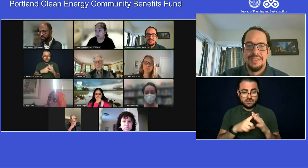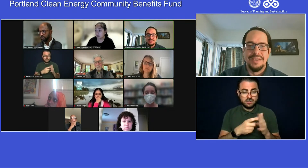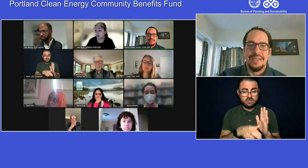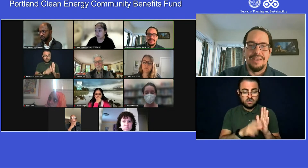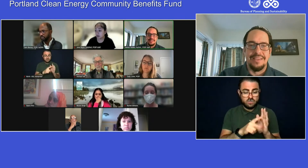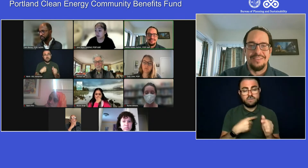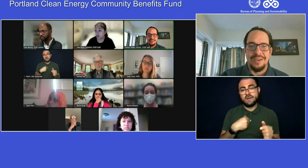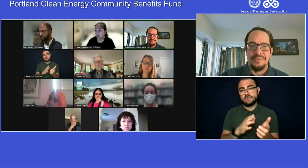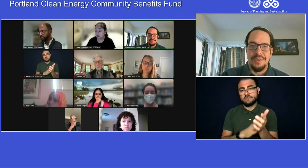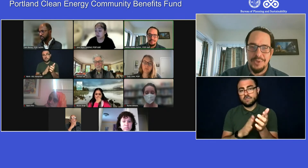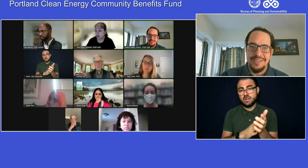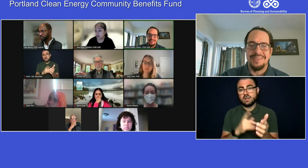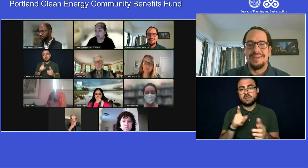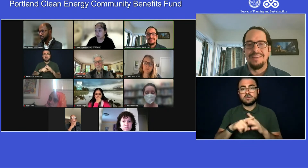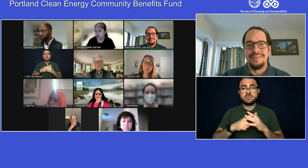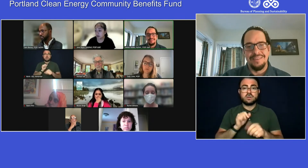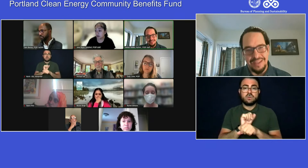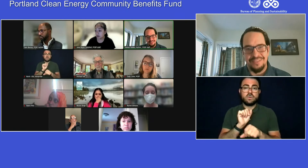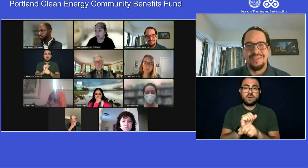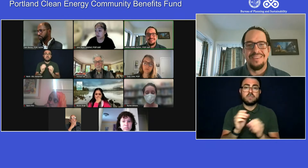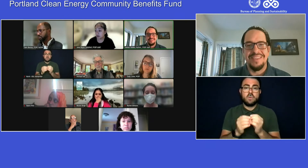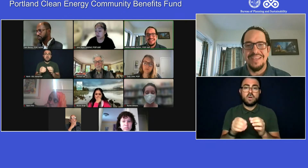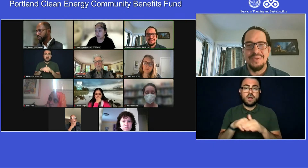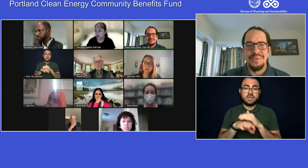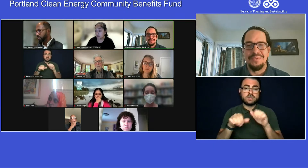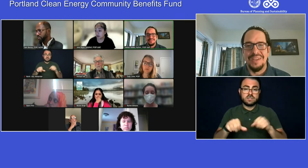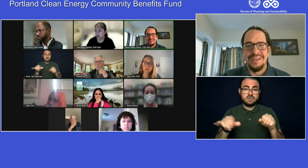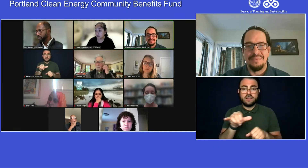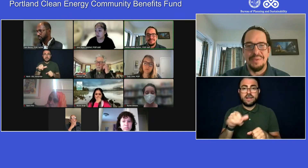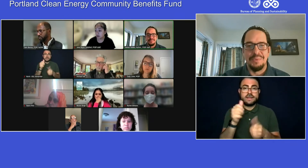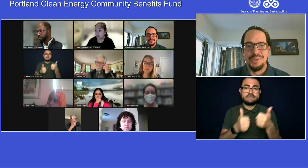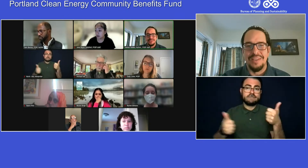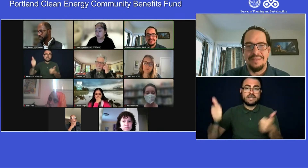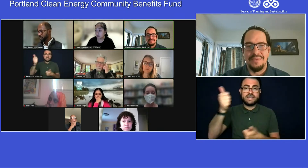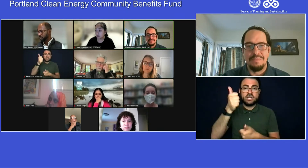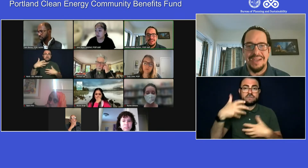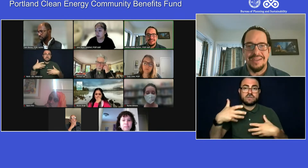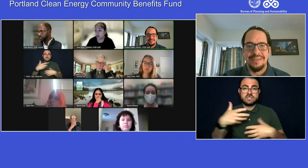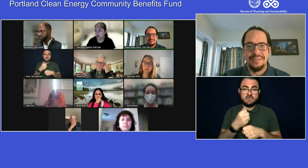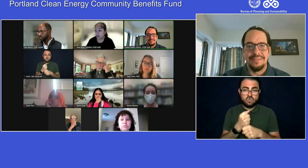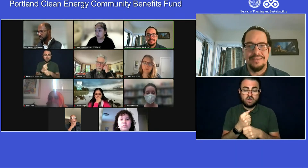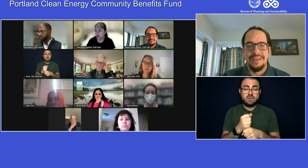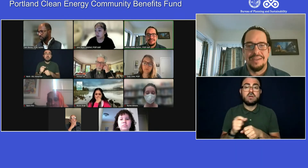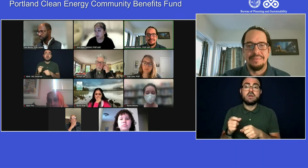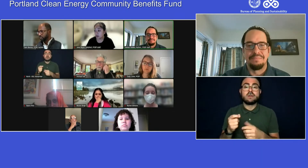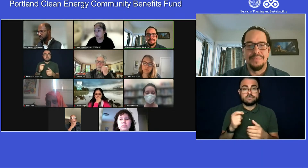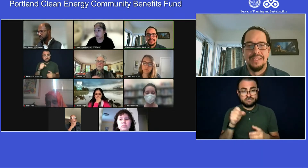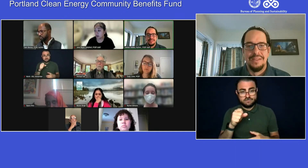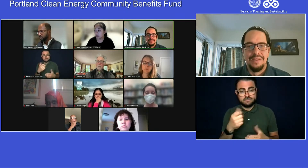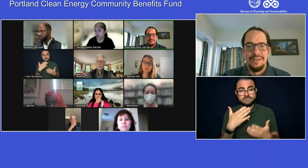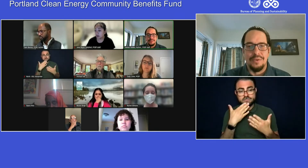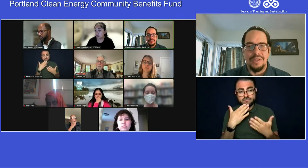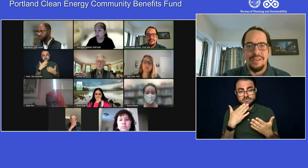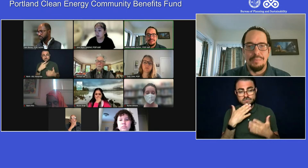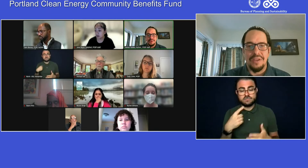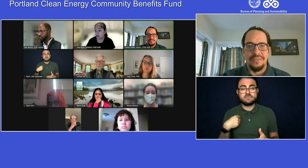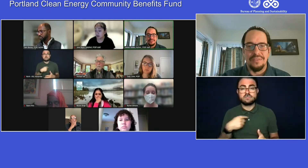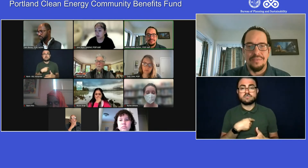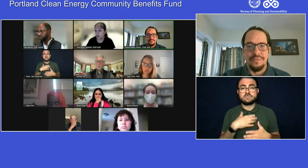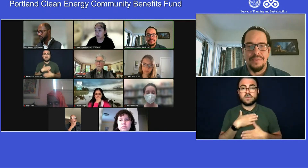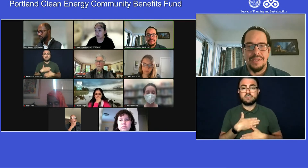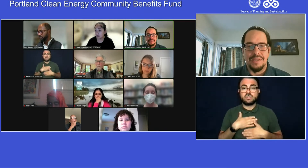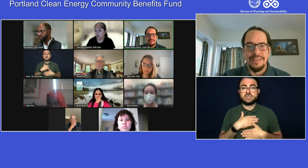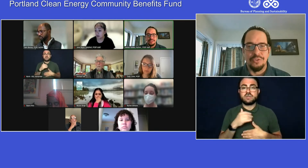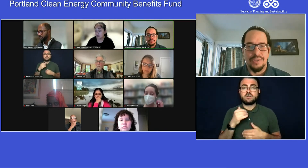accessible, like the executive summary. And yes, and thank you. And we appreciated that feedback early on in the